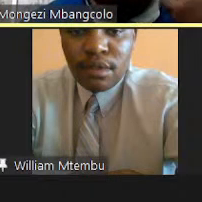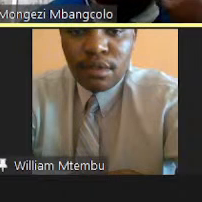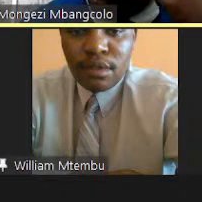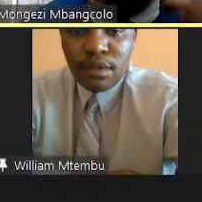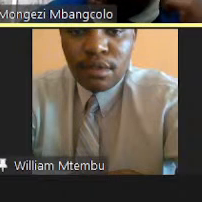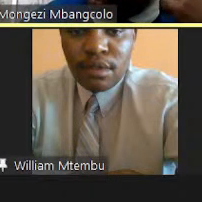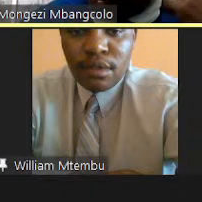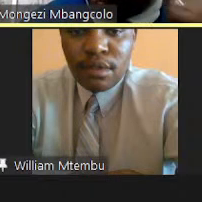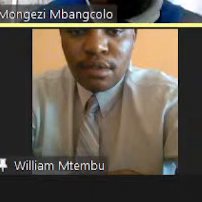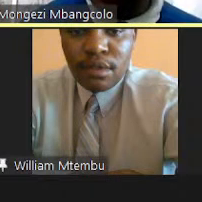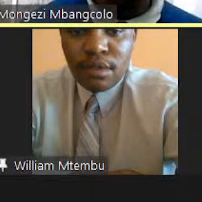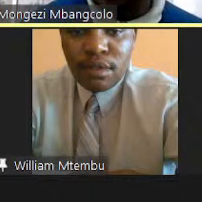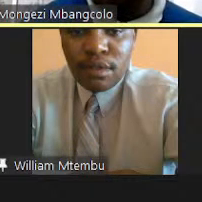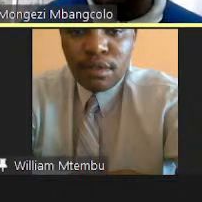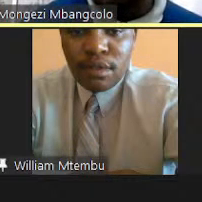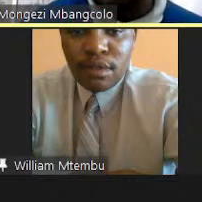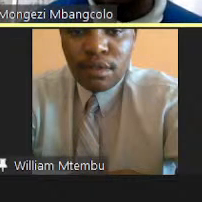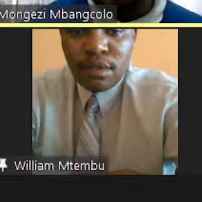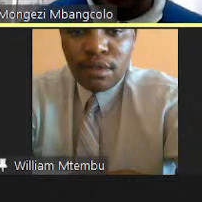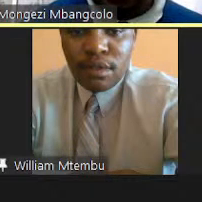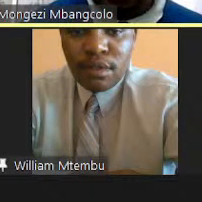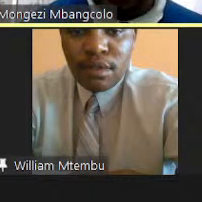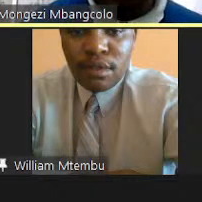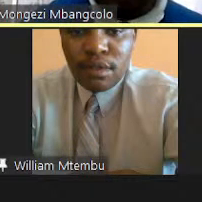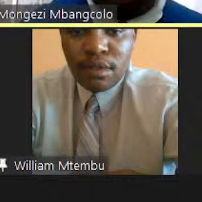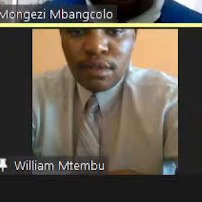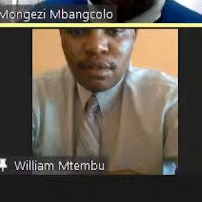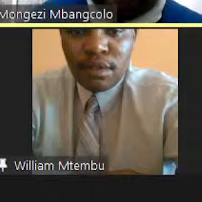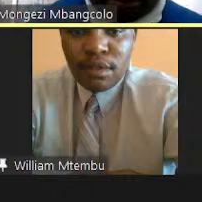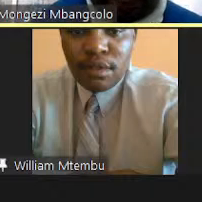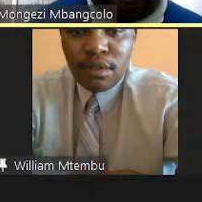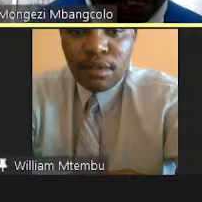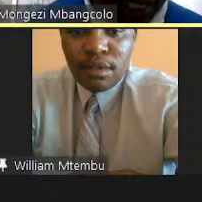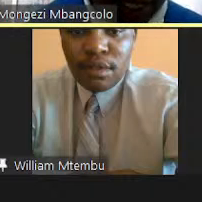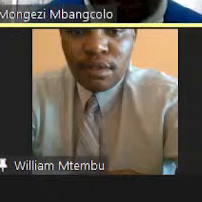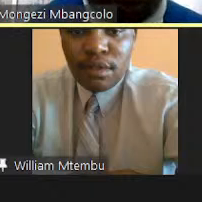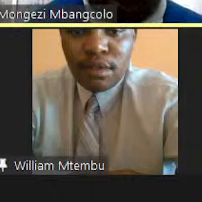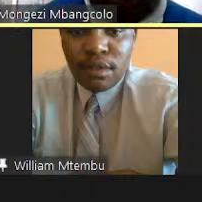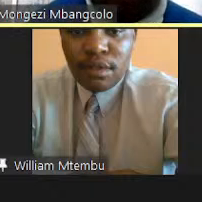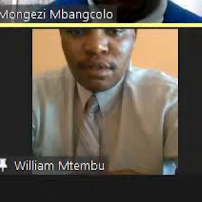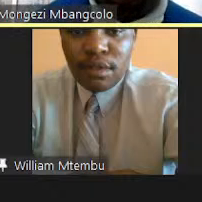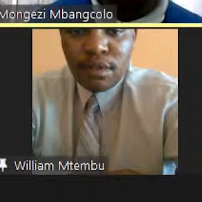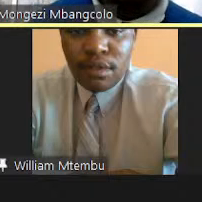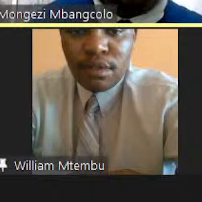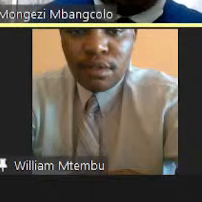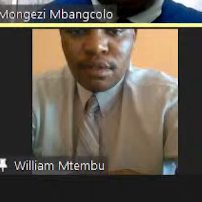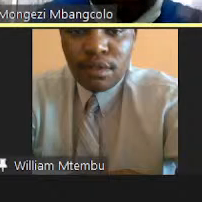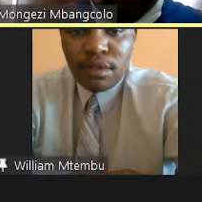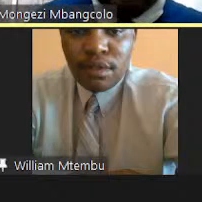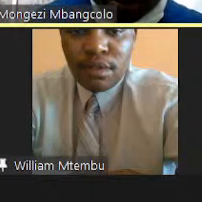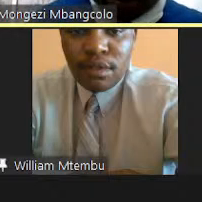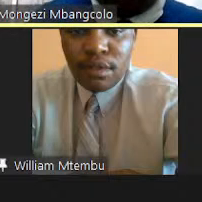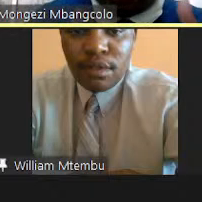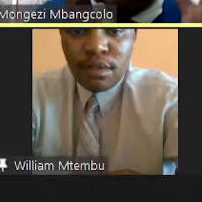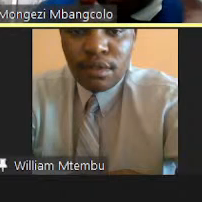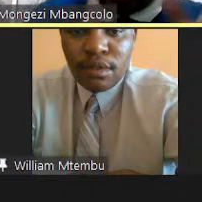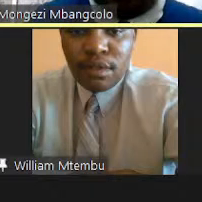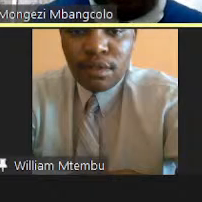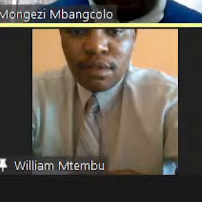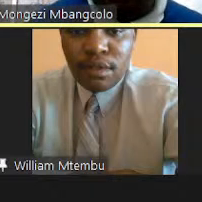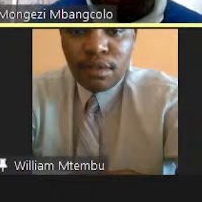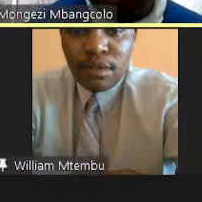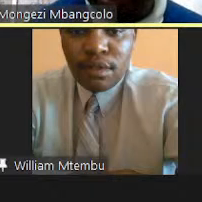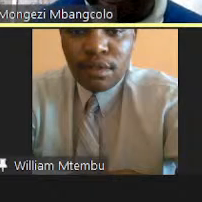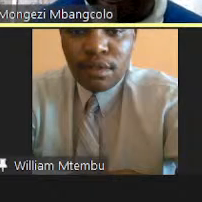I know there's one lady that mentioned some of the past lecturers from the University of Fort Hare that we should